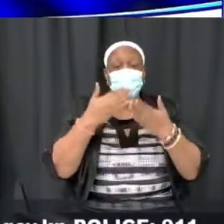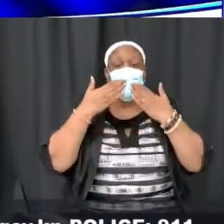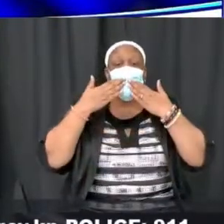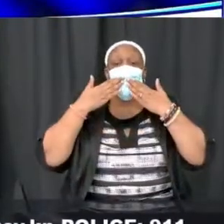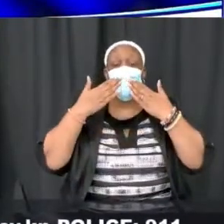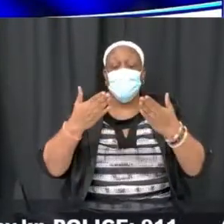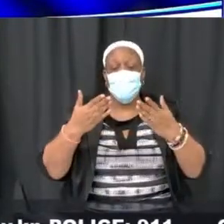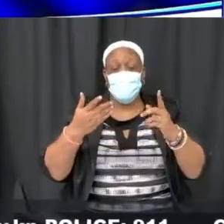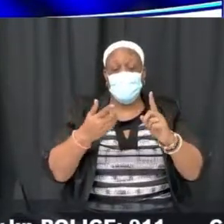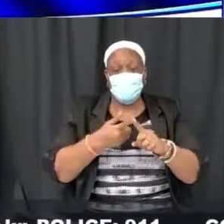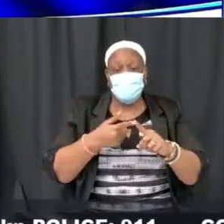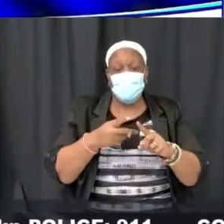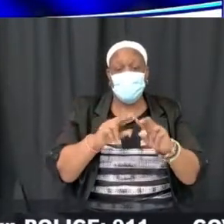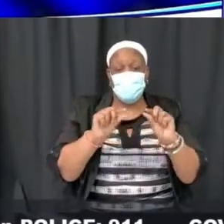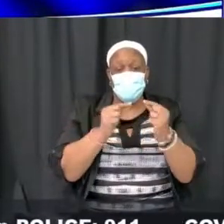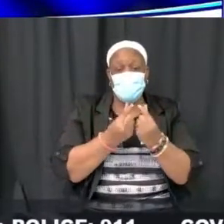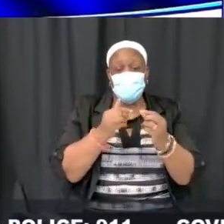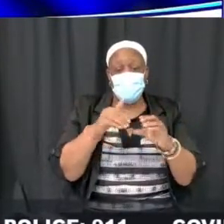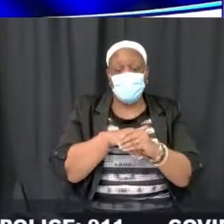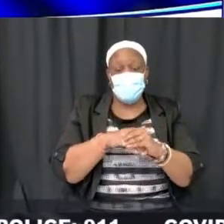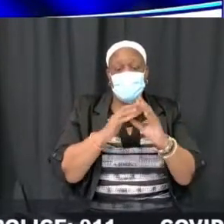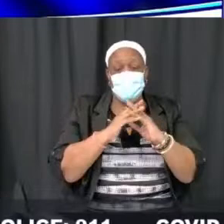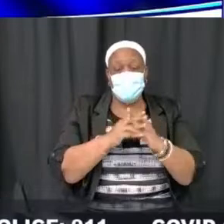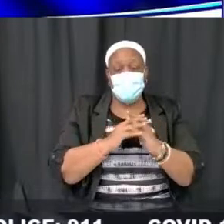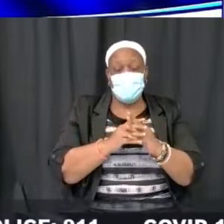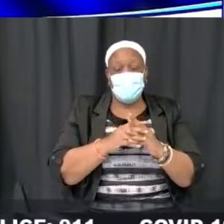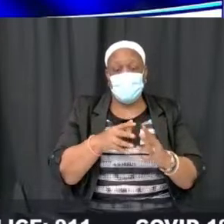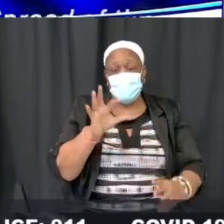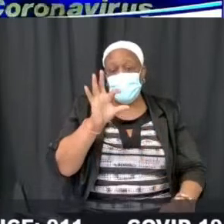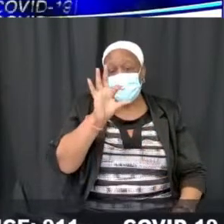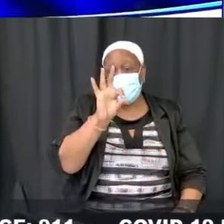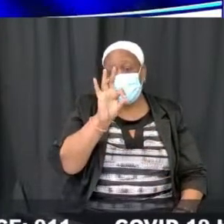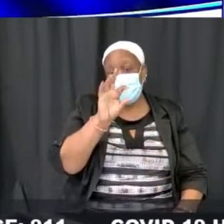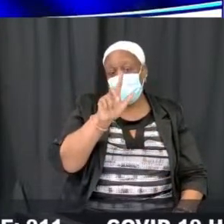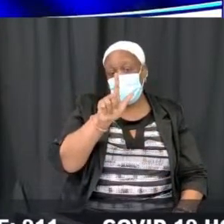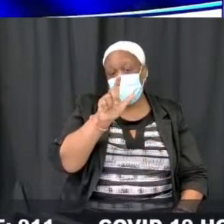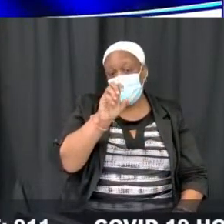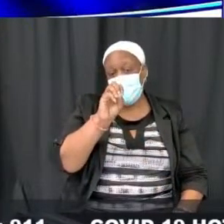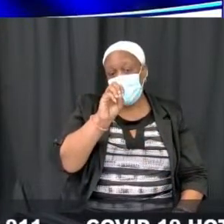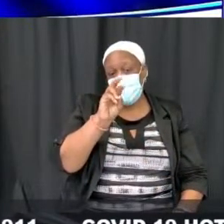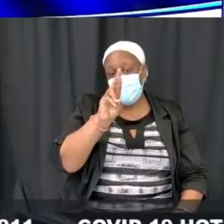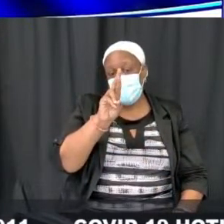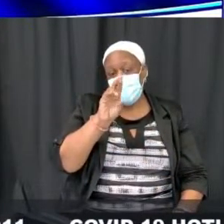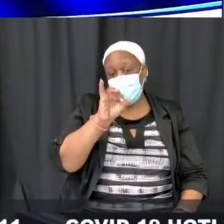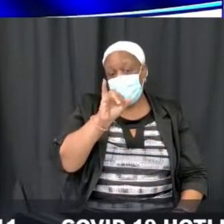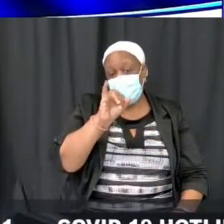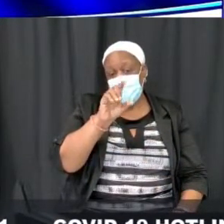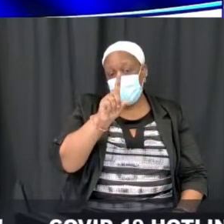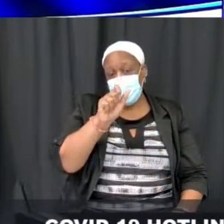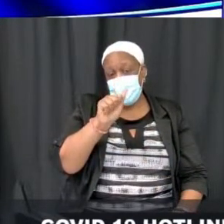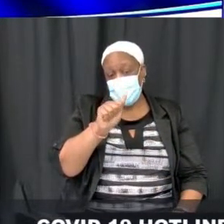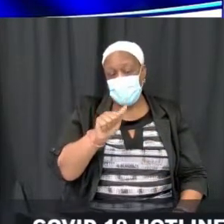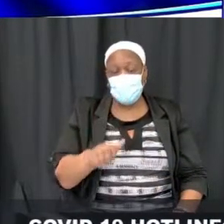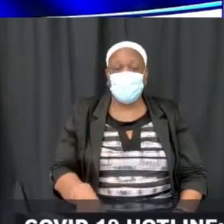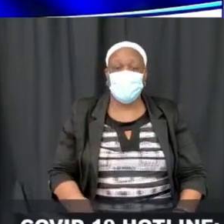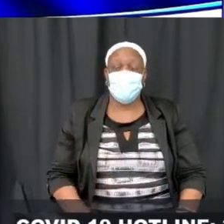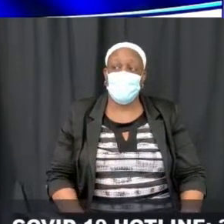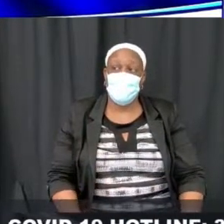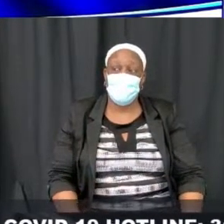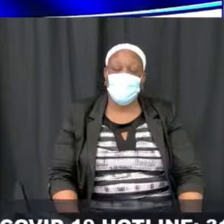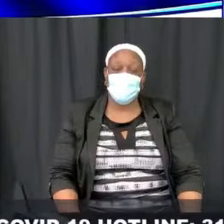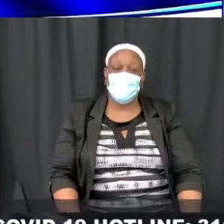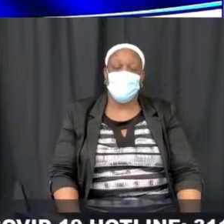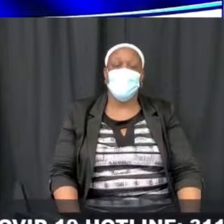as this container reaches here, we are going to continue to support our social protection programs that are